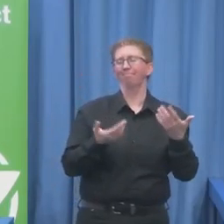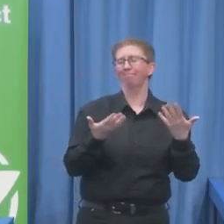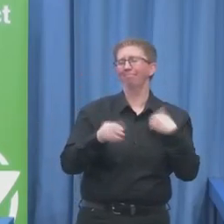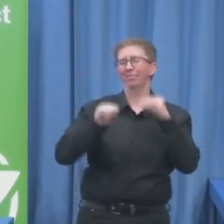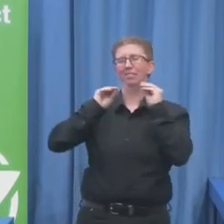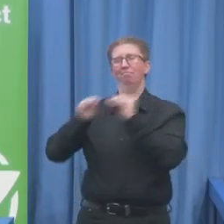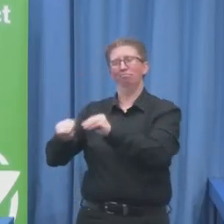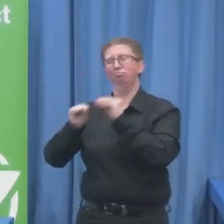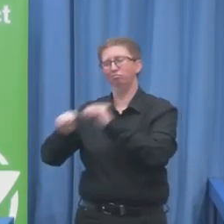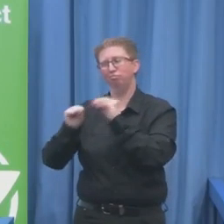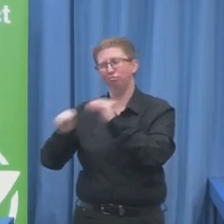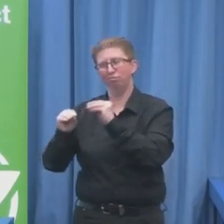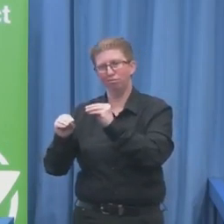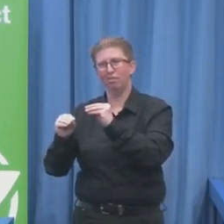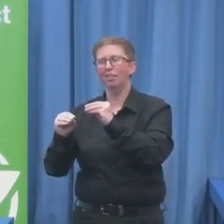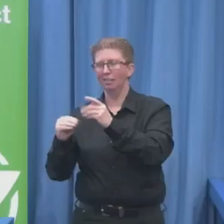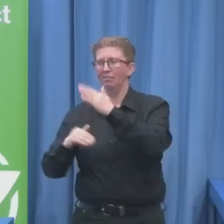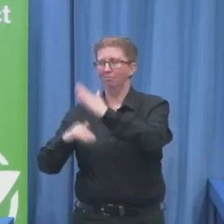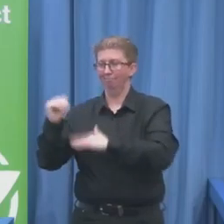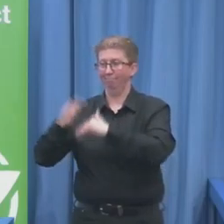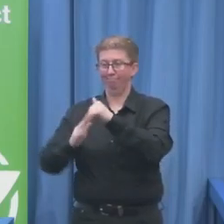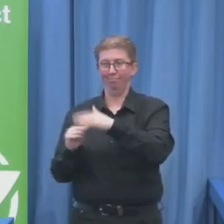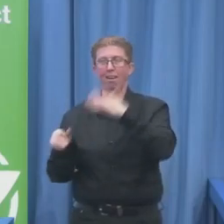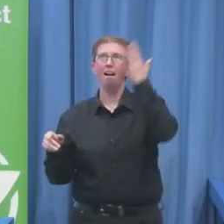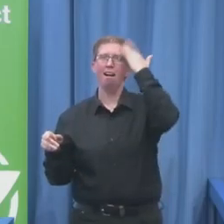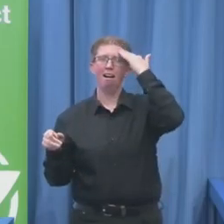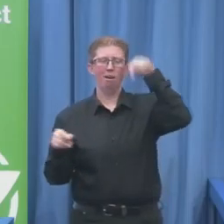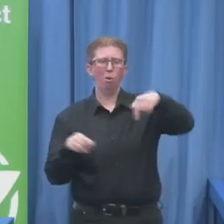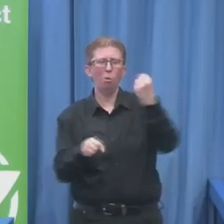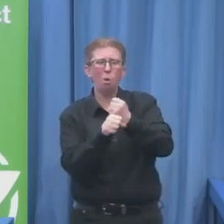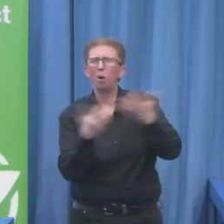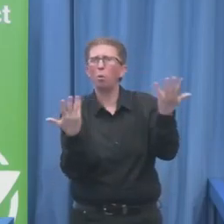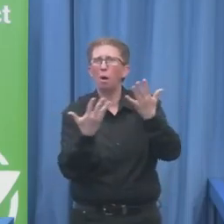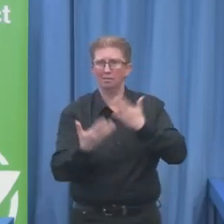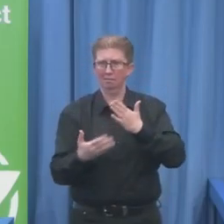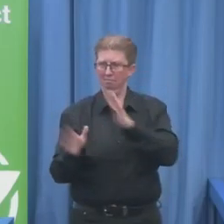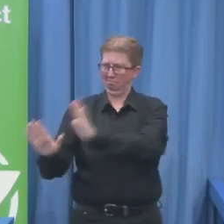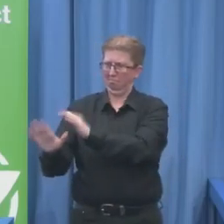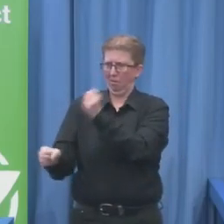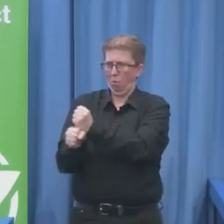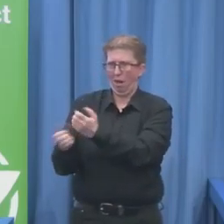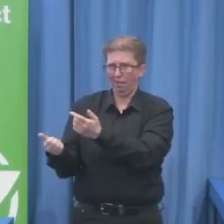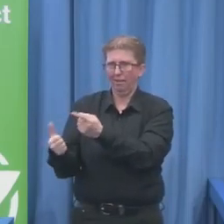but to still fit to everyone's personal plan. Thanks.